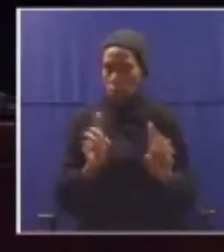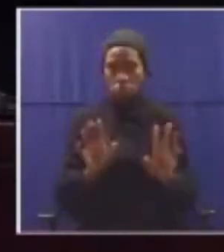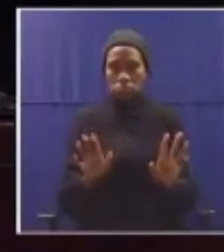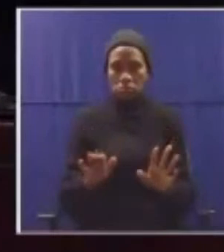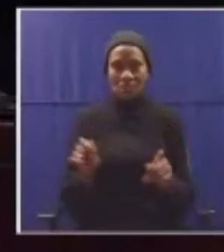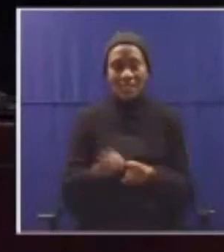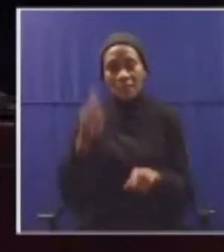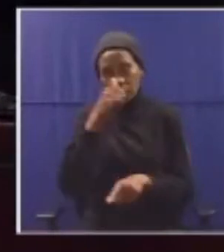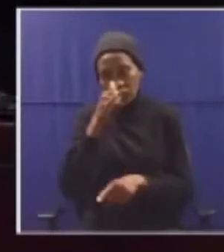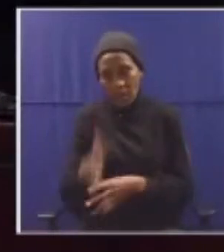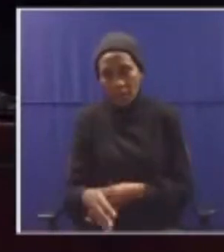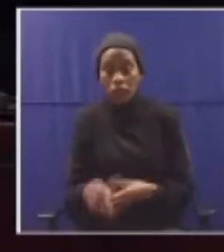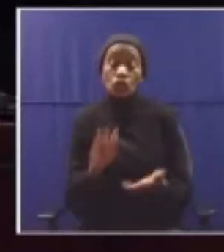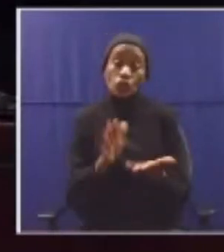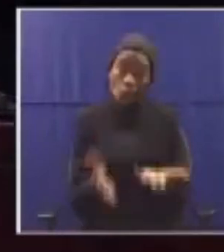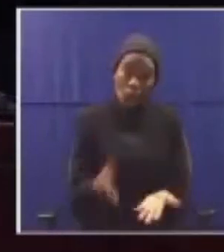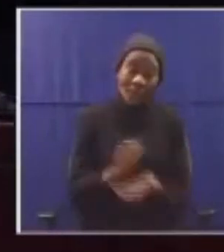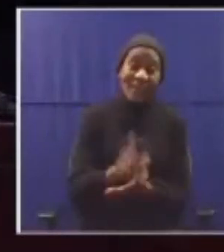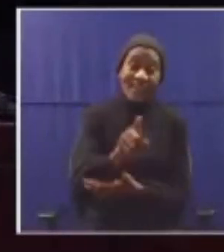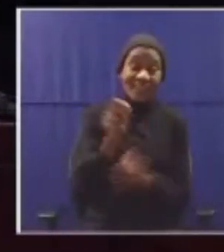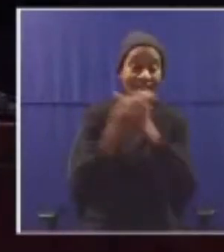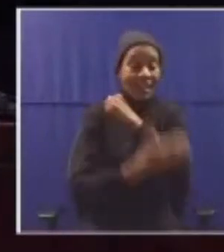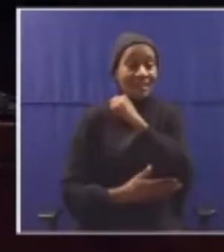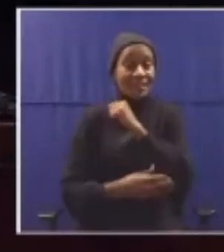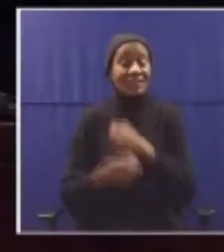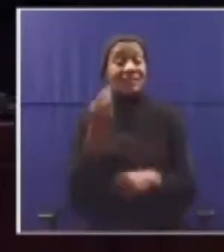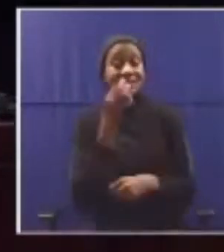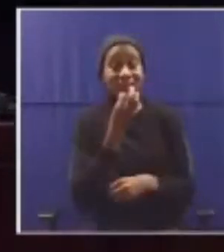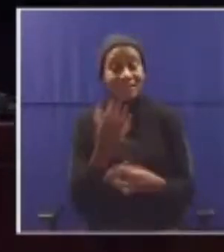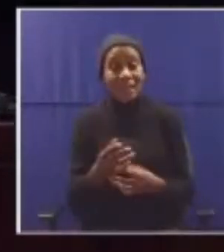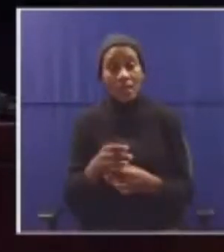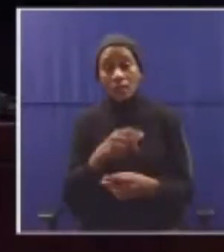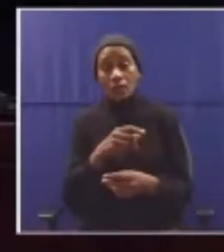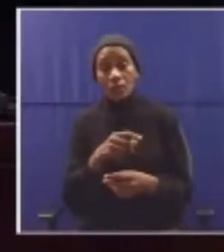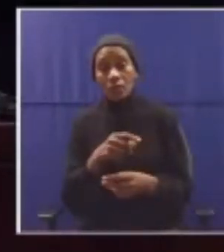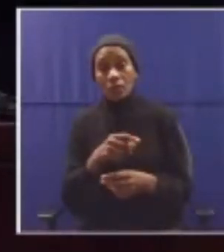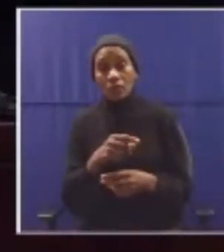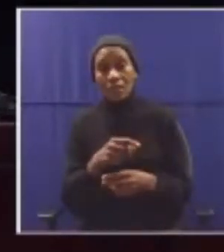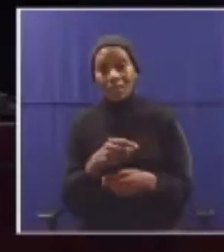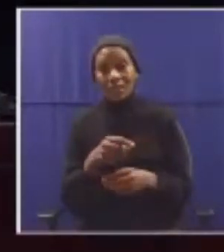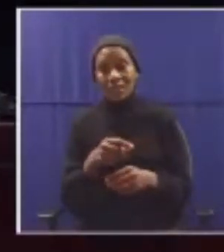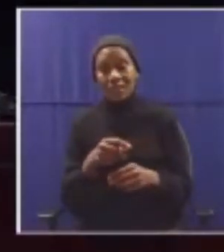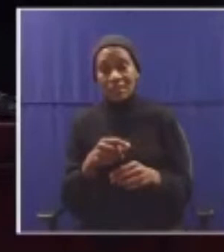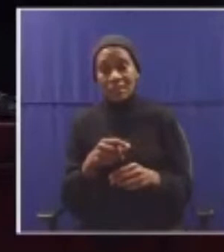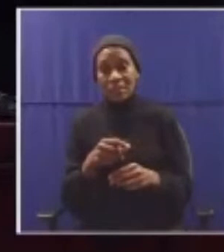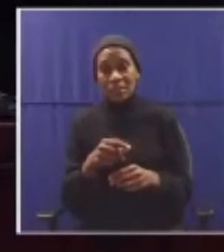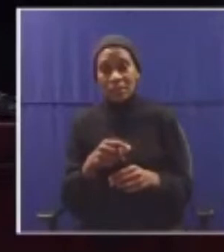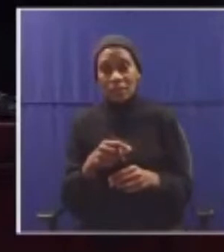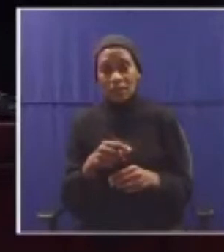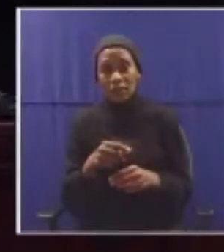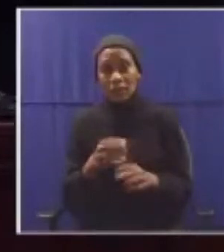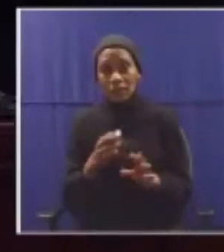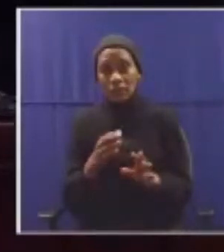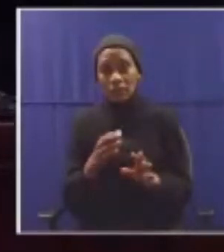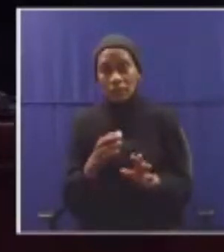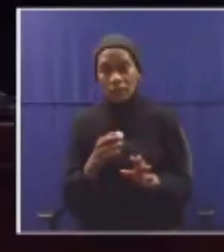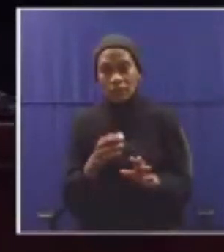countries, imposes death penalty, while 14 others criminalize transgender